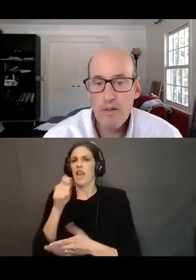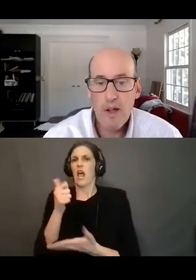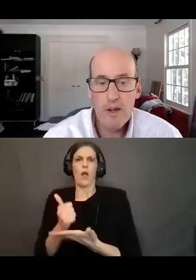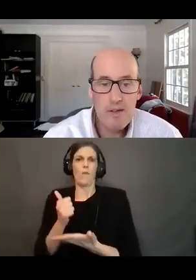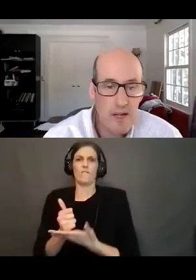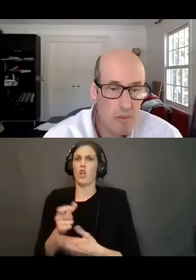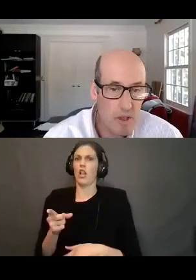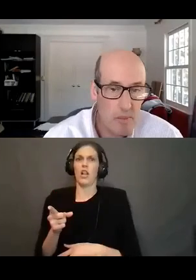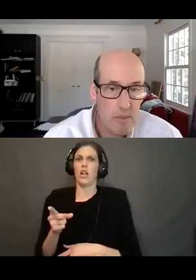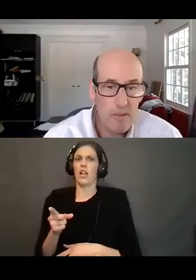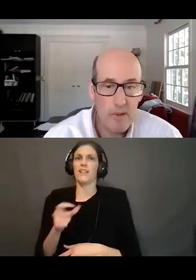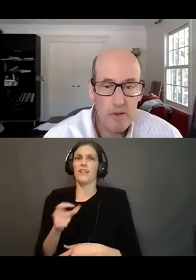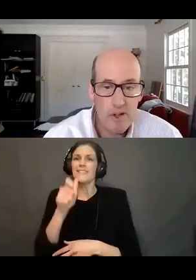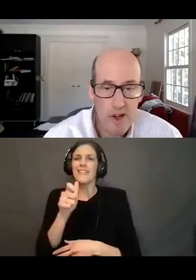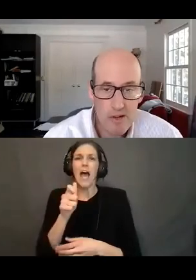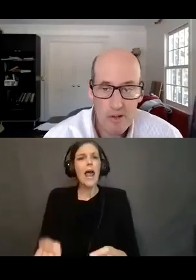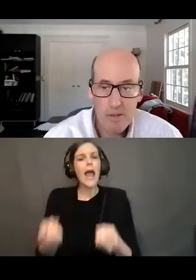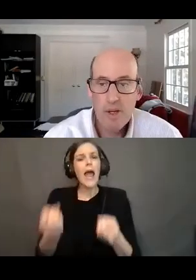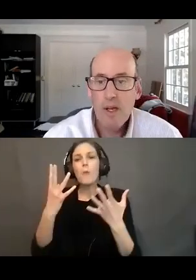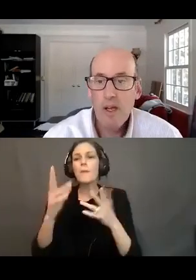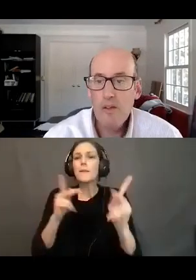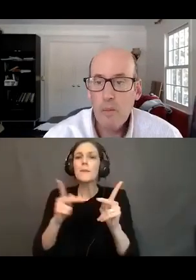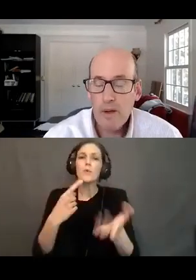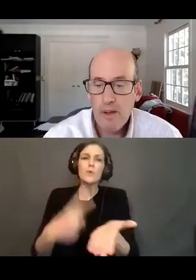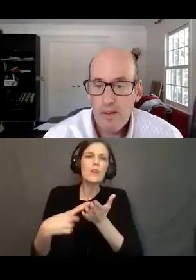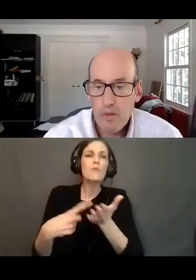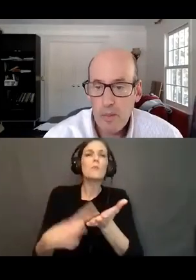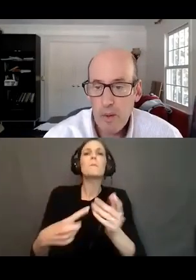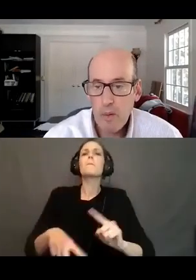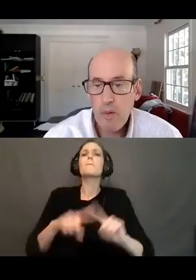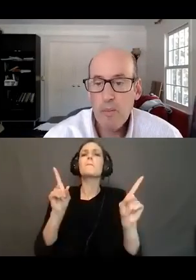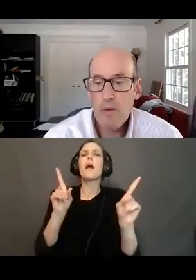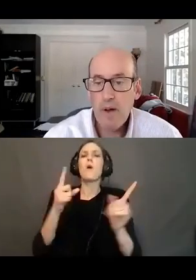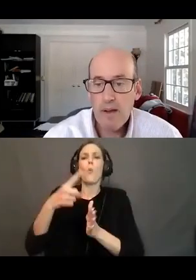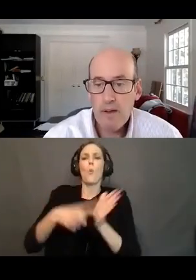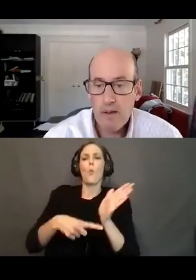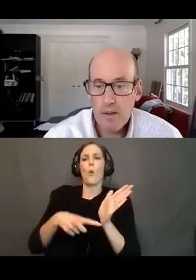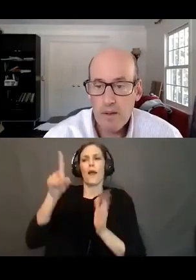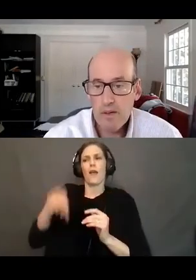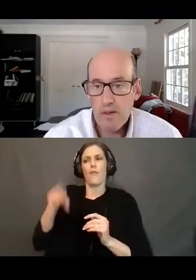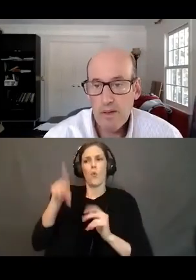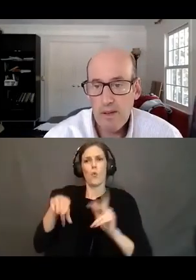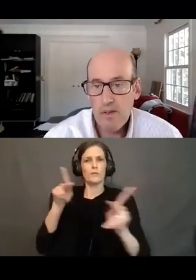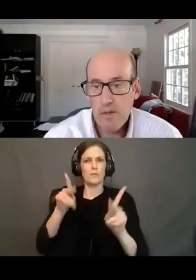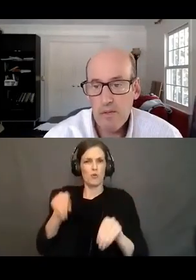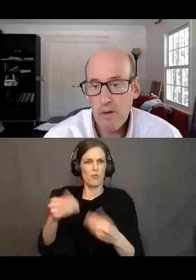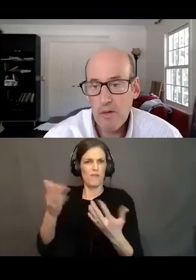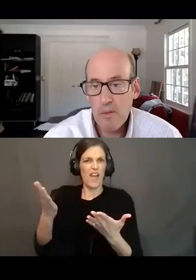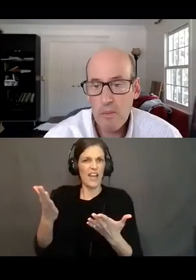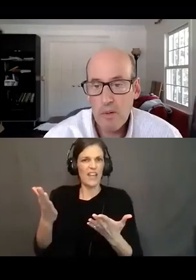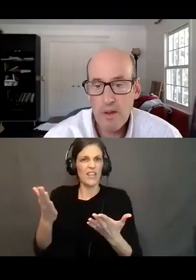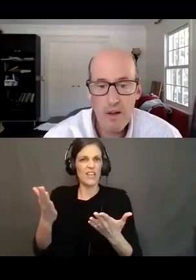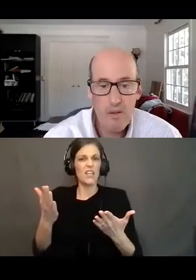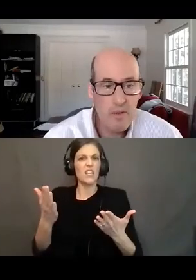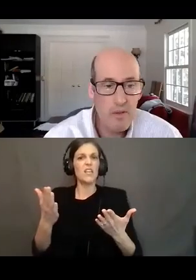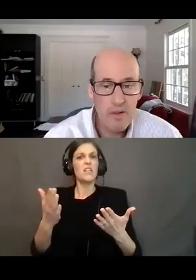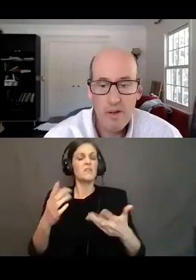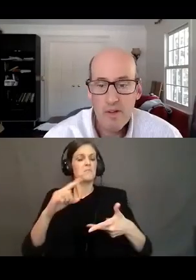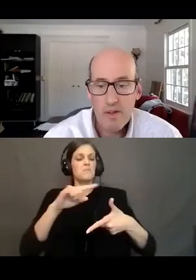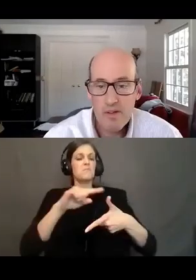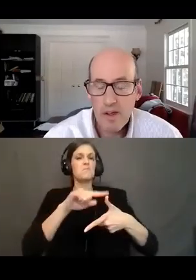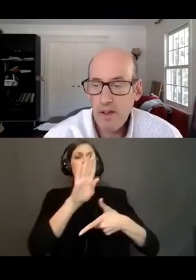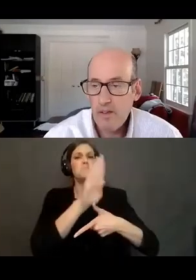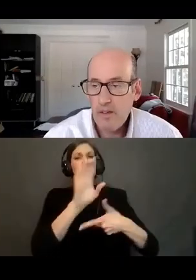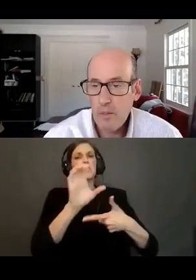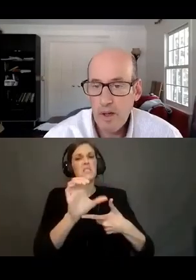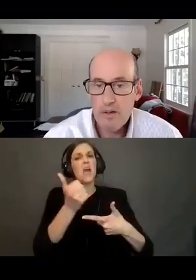So it's not just how many people did you talk to, it's what can these people provide to you. And it looks like these two folks could be pretty helpful and